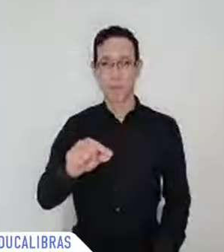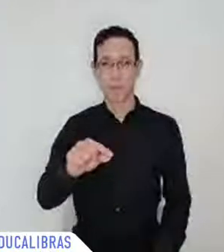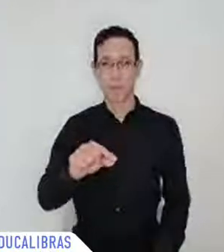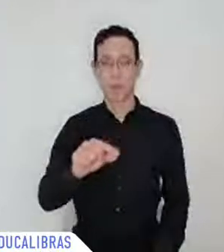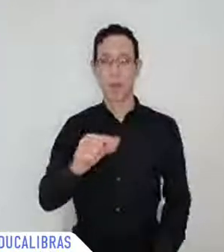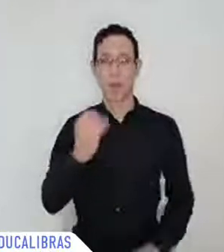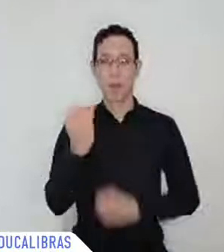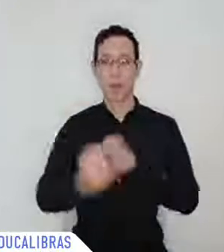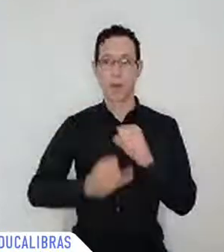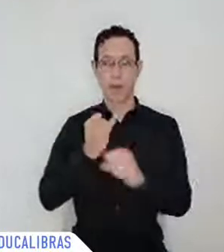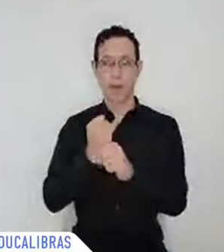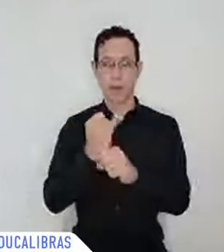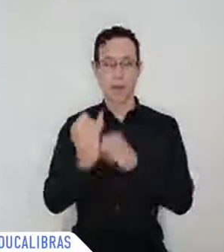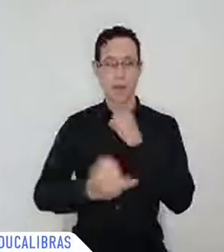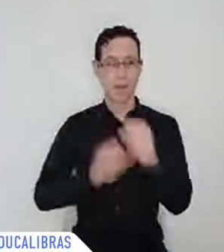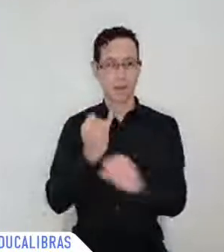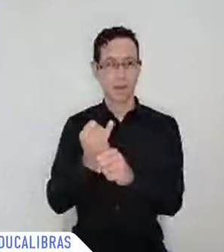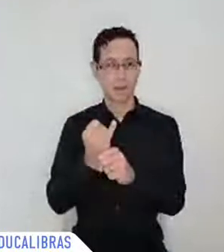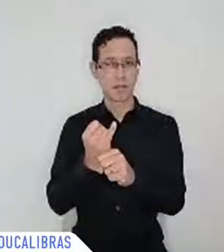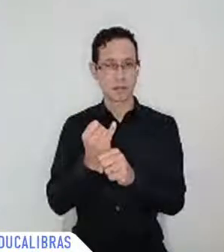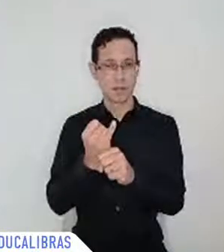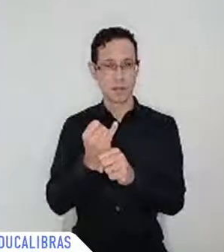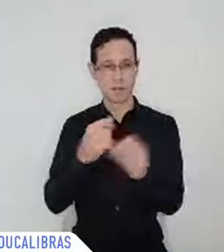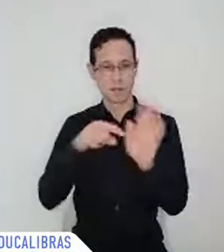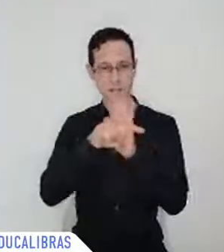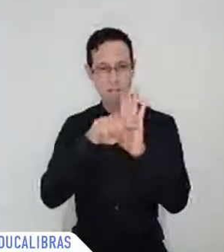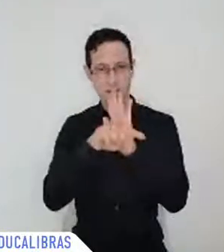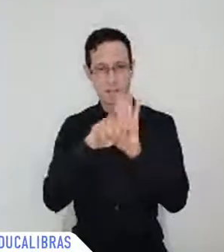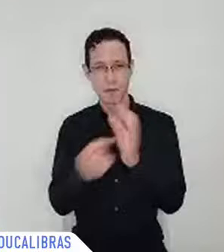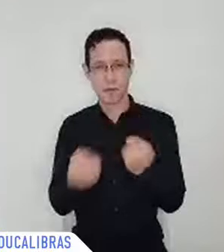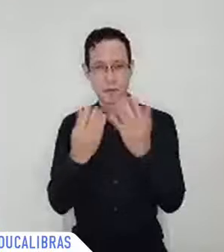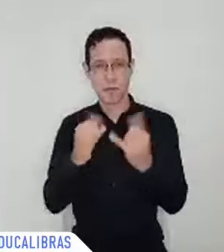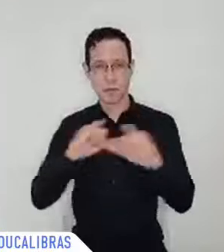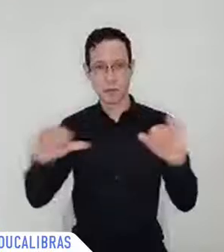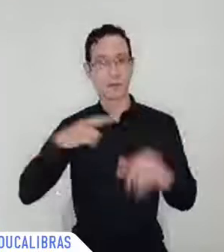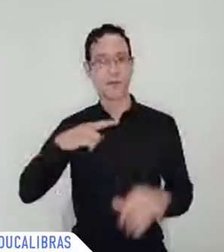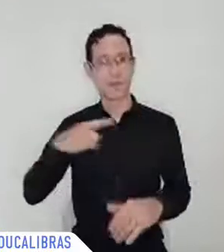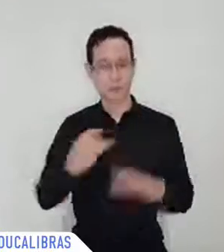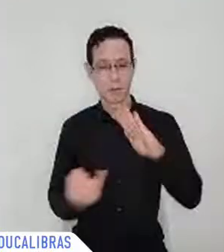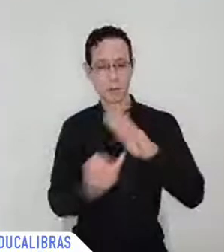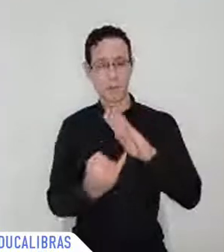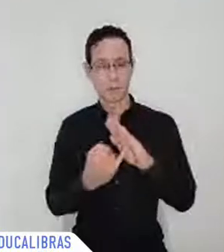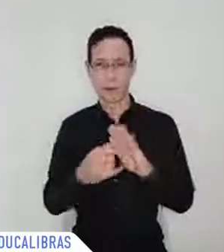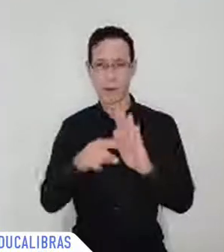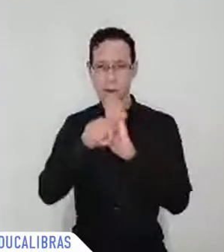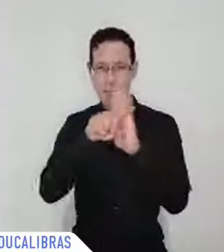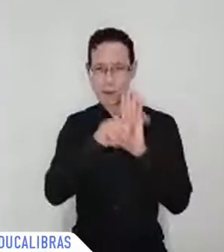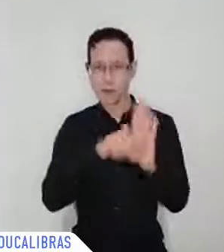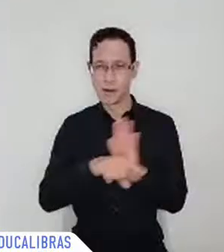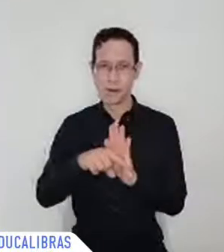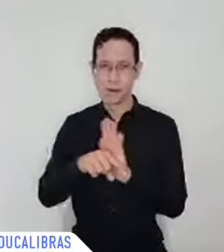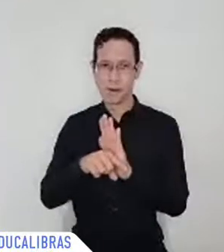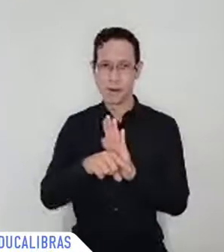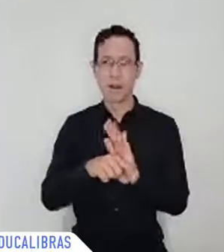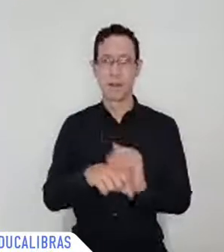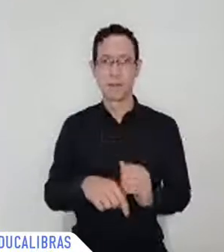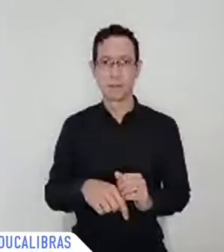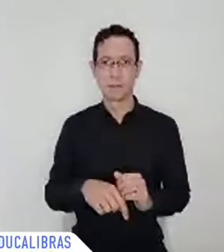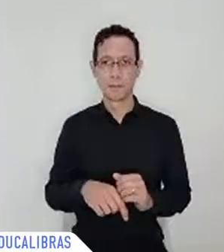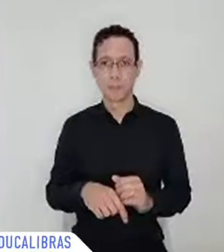Recent researches about the consumption of news online done in